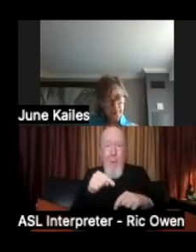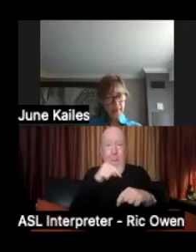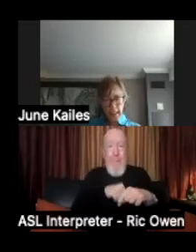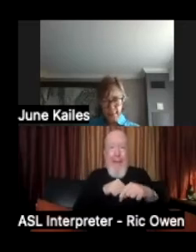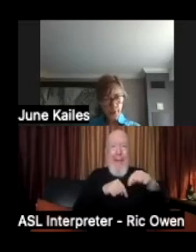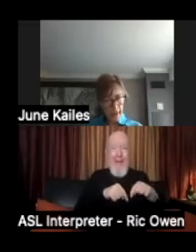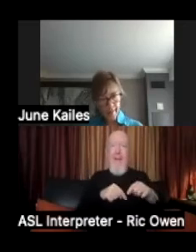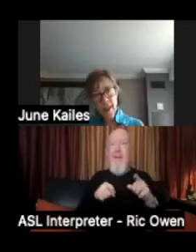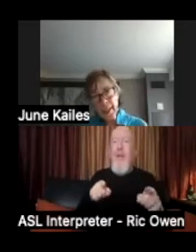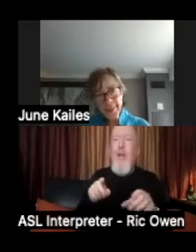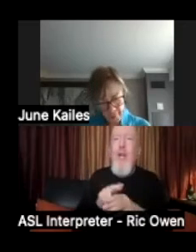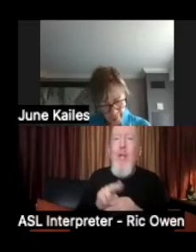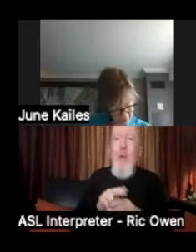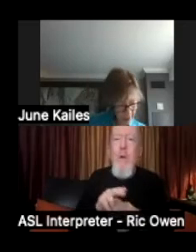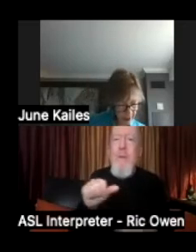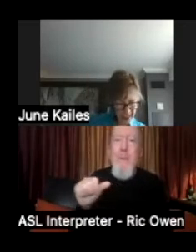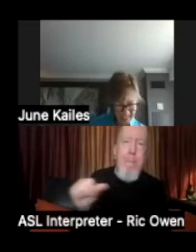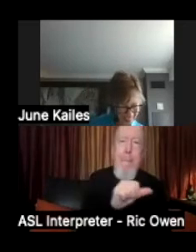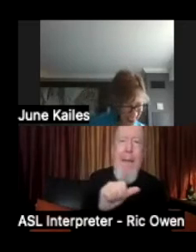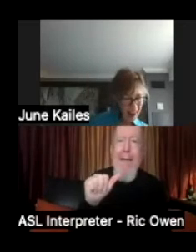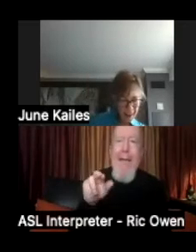sorry. It's okay. It's all right.